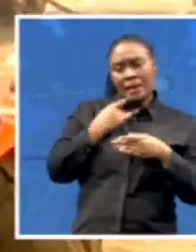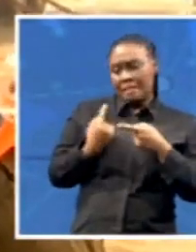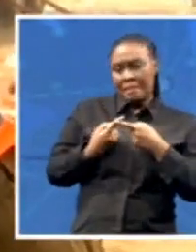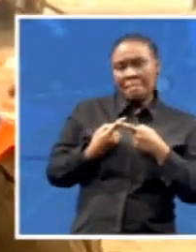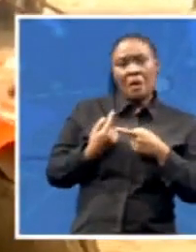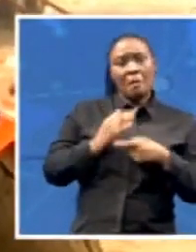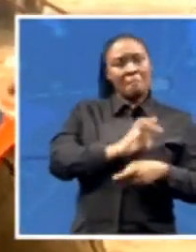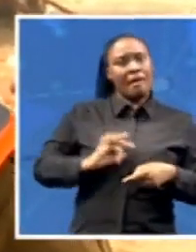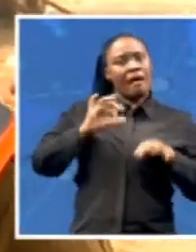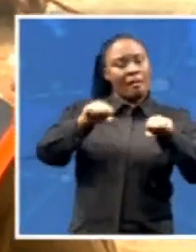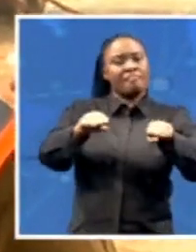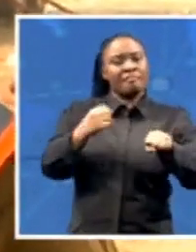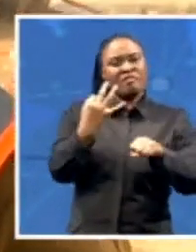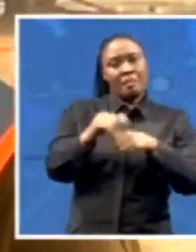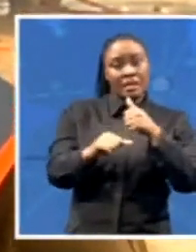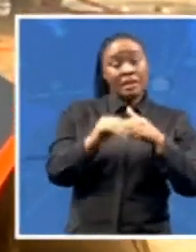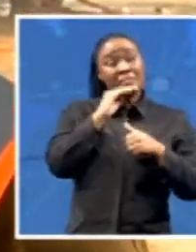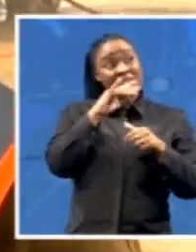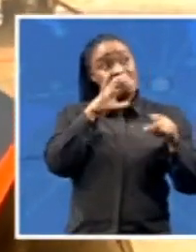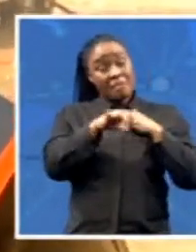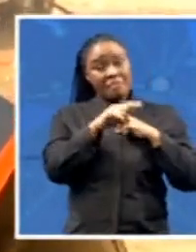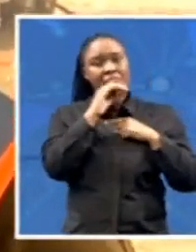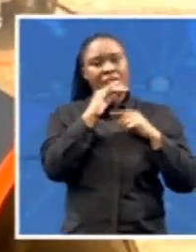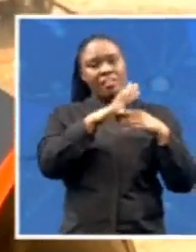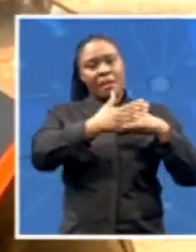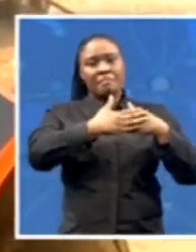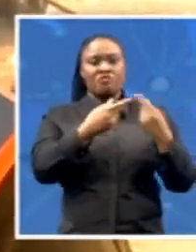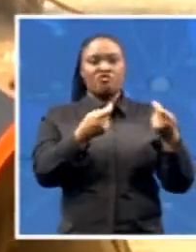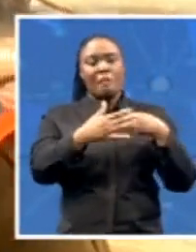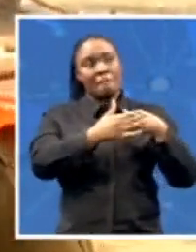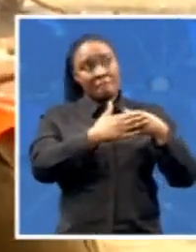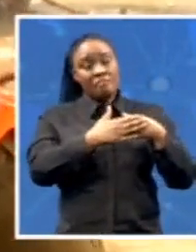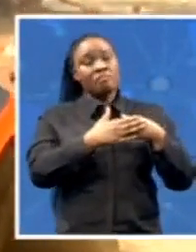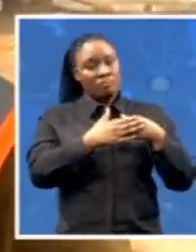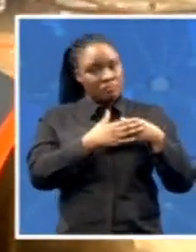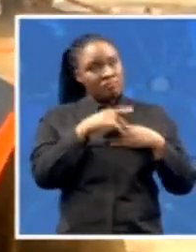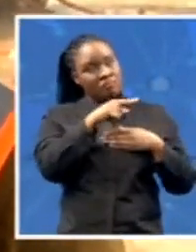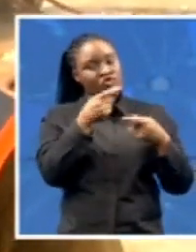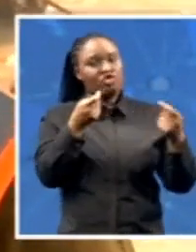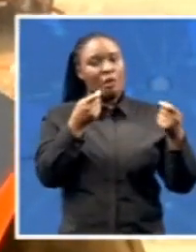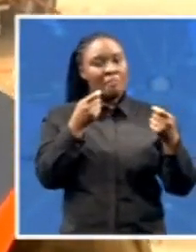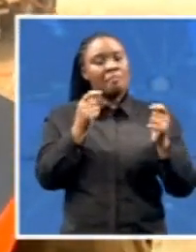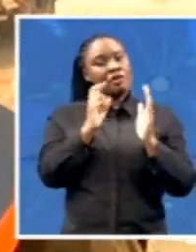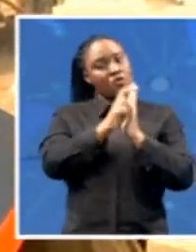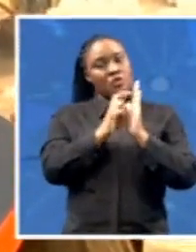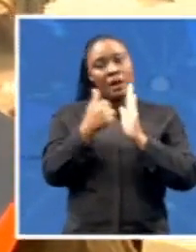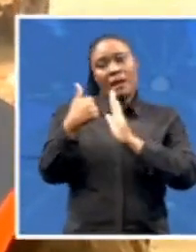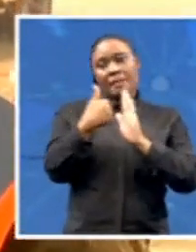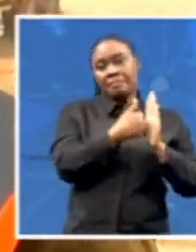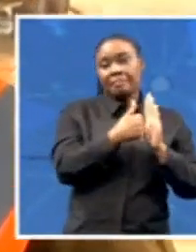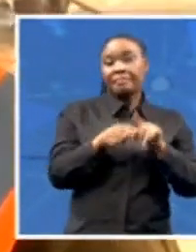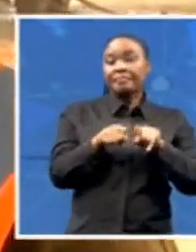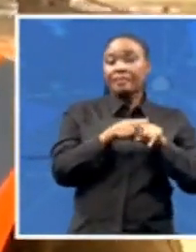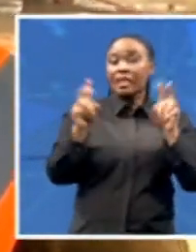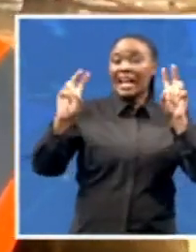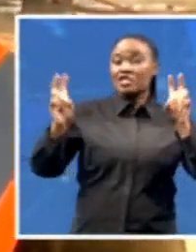these shops are compliant with the rules and regulations of our government. And also we'll definitely have to call Eskom also to check if these really the connections